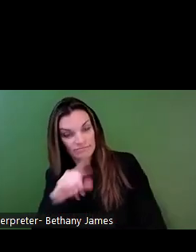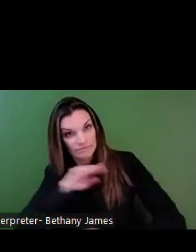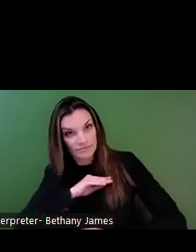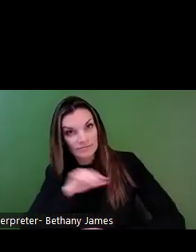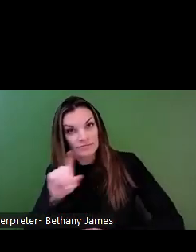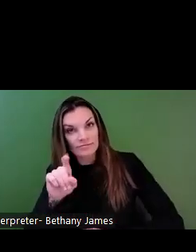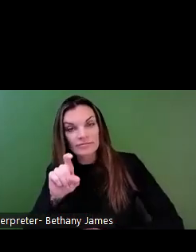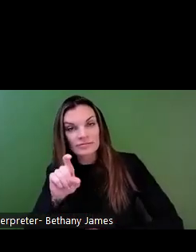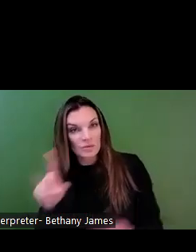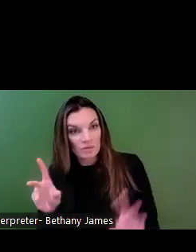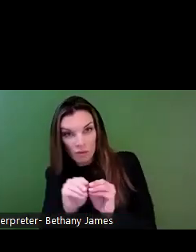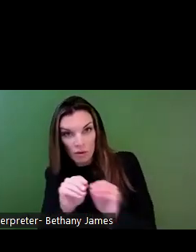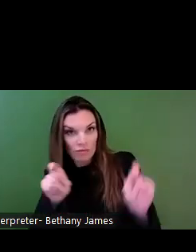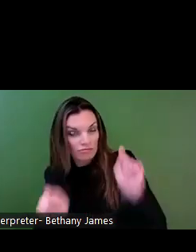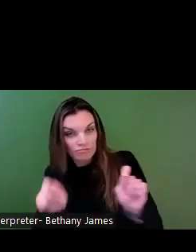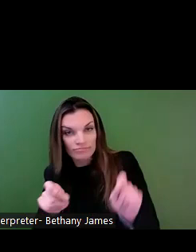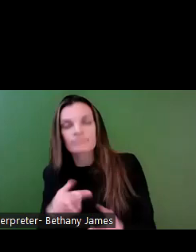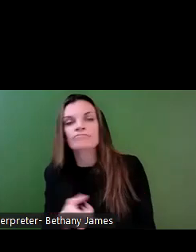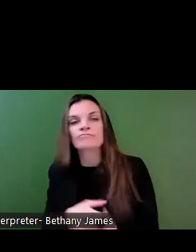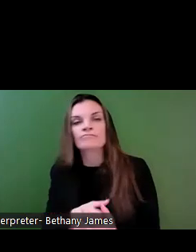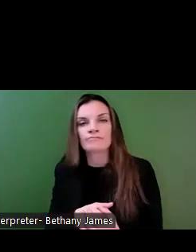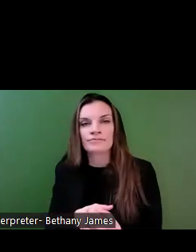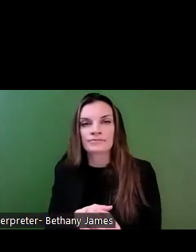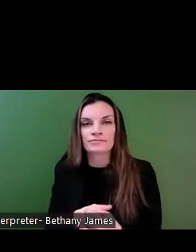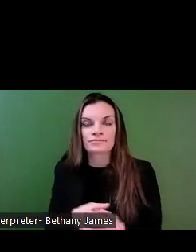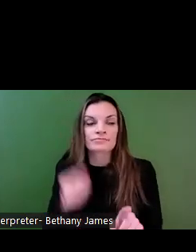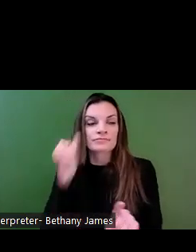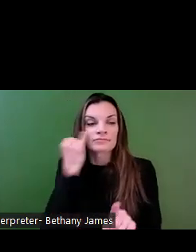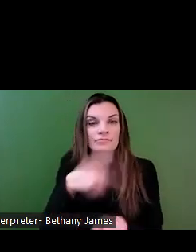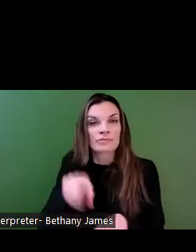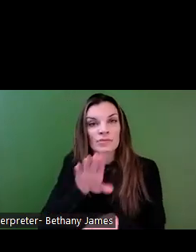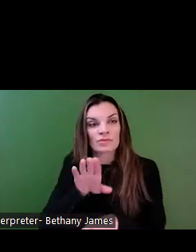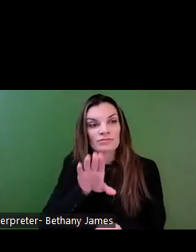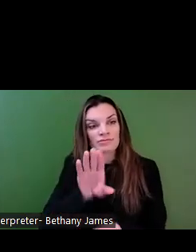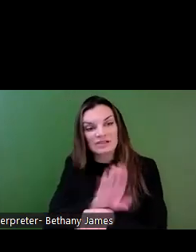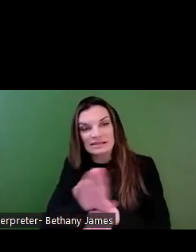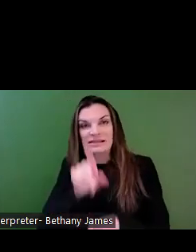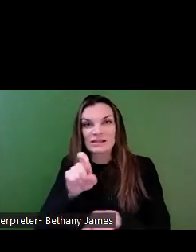needed. Do supervisory personnel and employees need training?